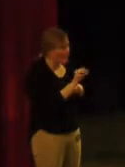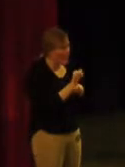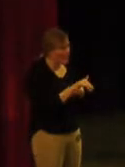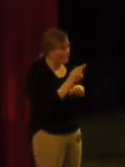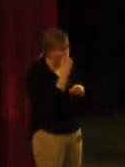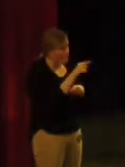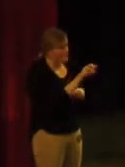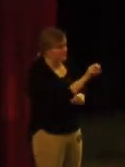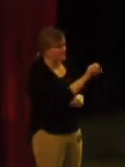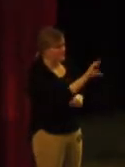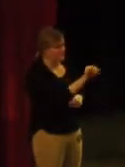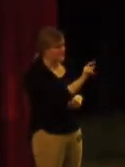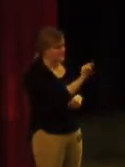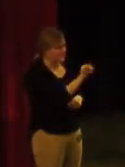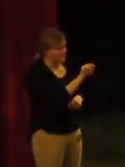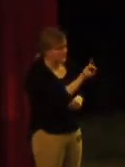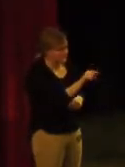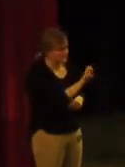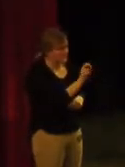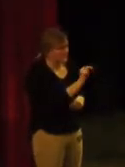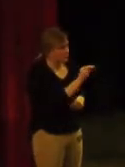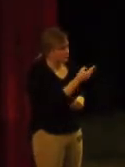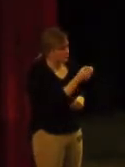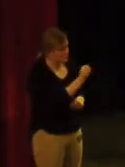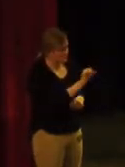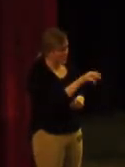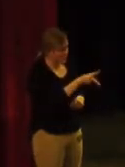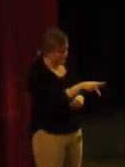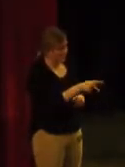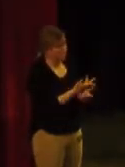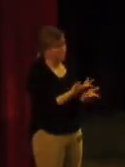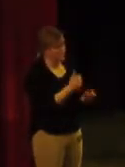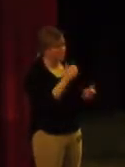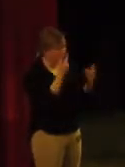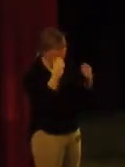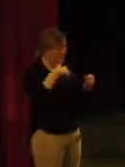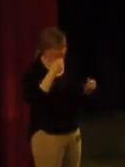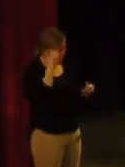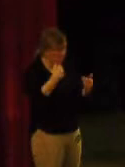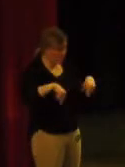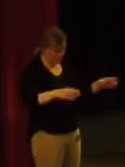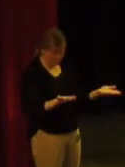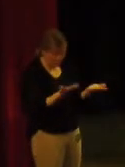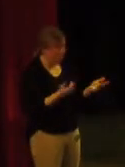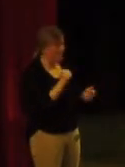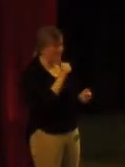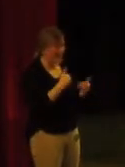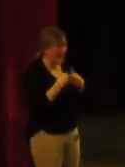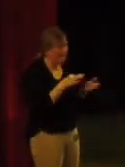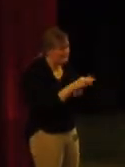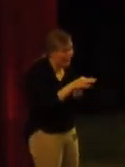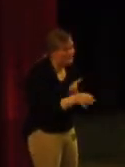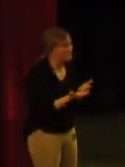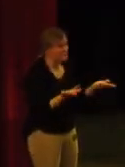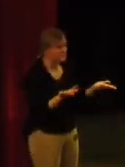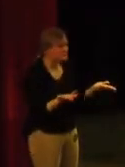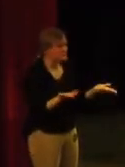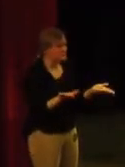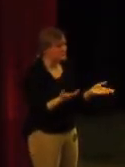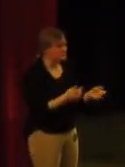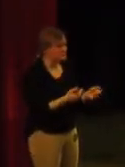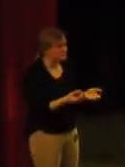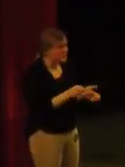have people that are in the country. We know they're here without documentation. What do we do with them? The initial thought was, let's throw them all